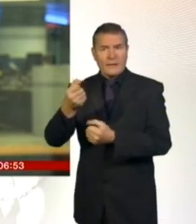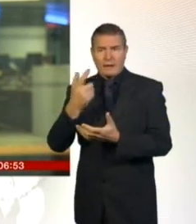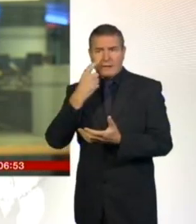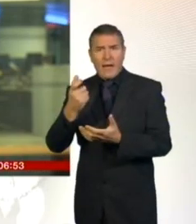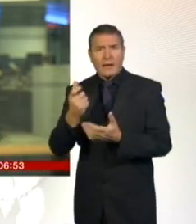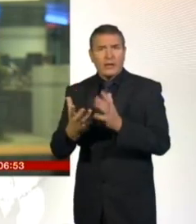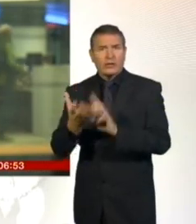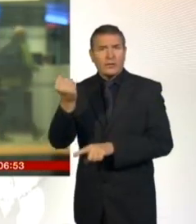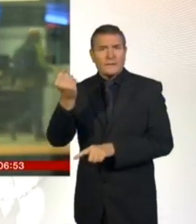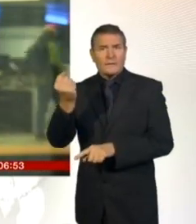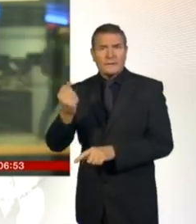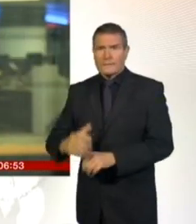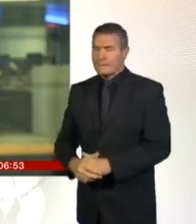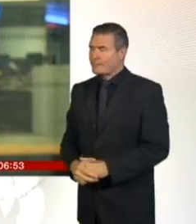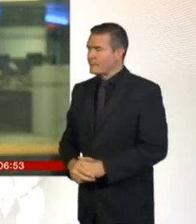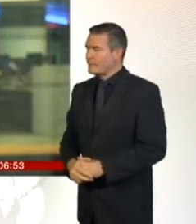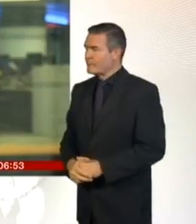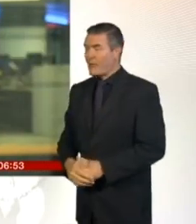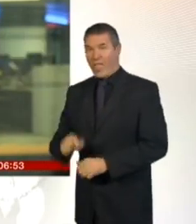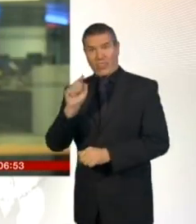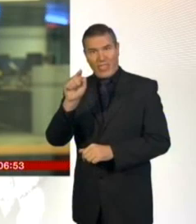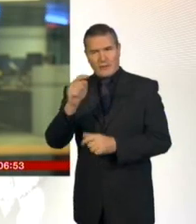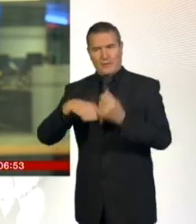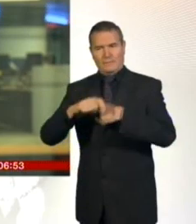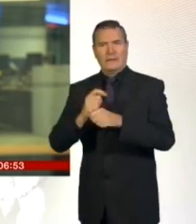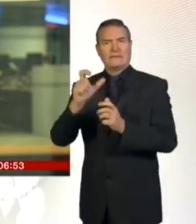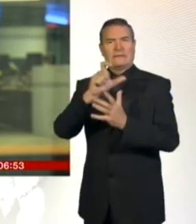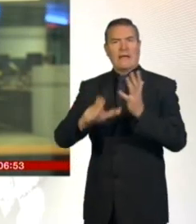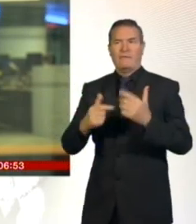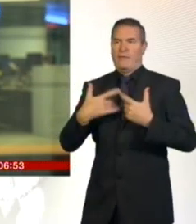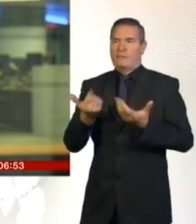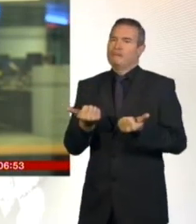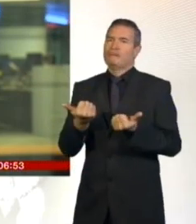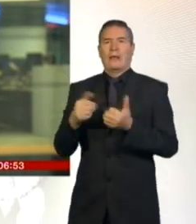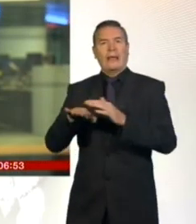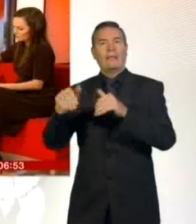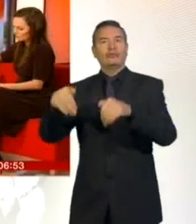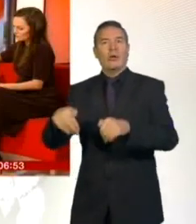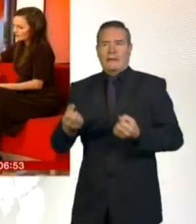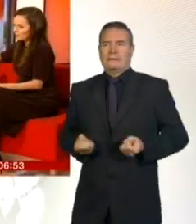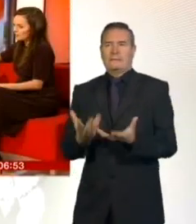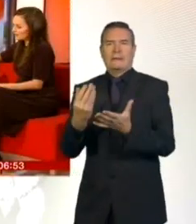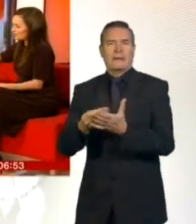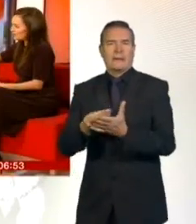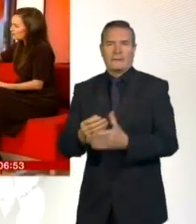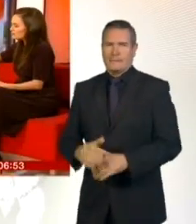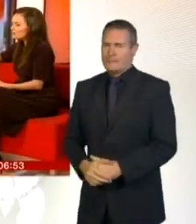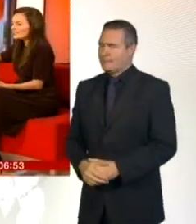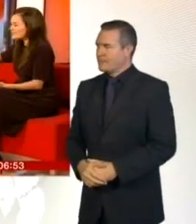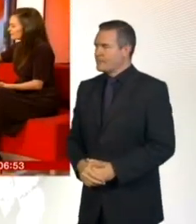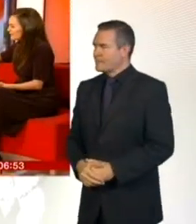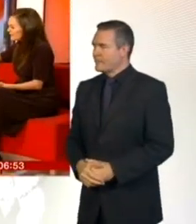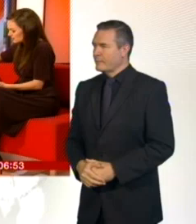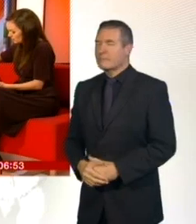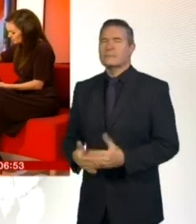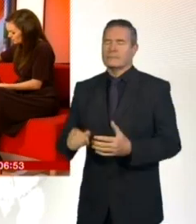money, but actually is the trigger and catalyst for disabled people to spend money in those shops. Yeah, Mike is right. There are lots of